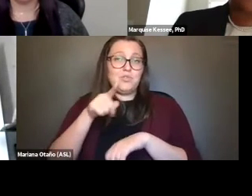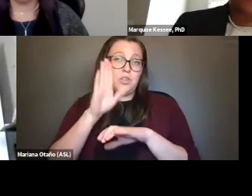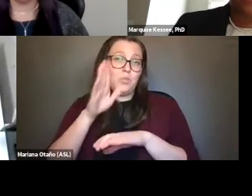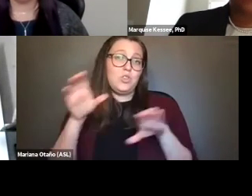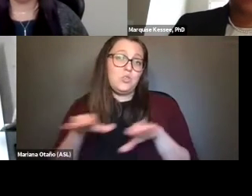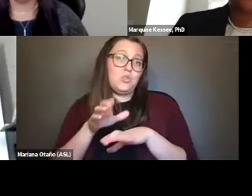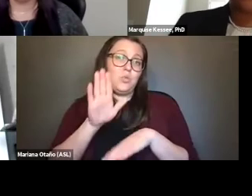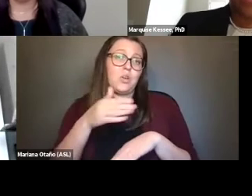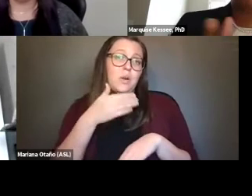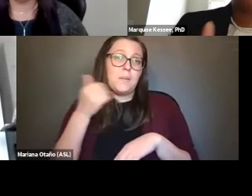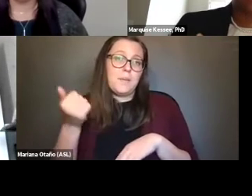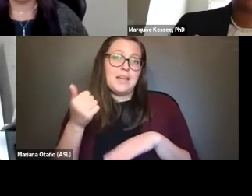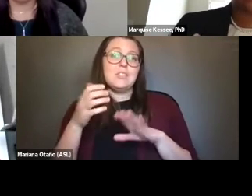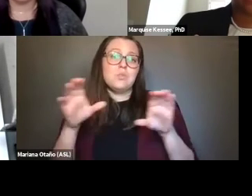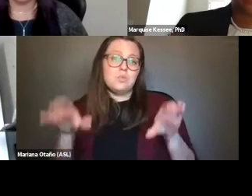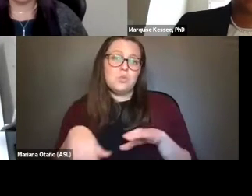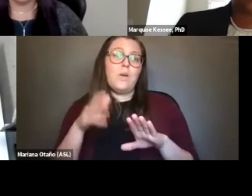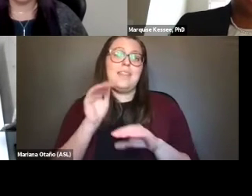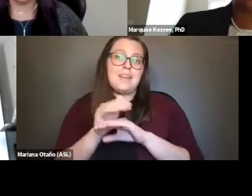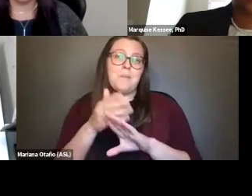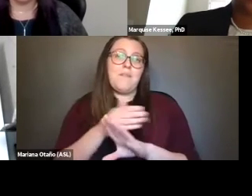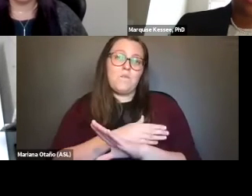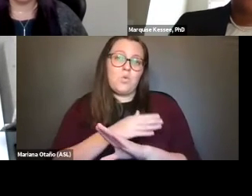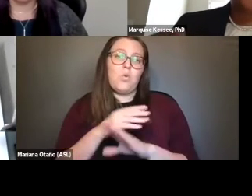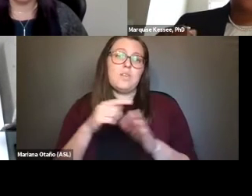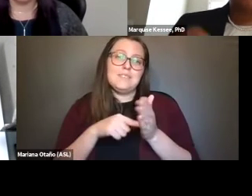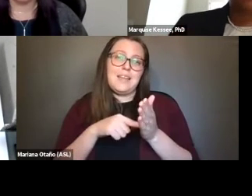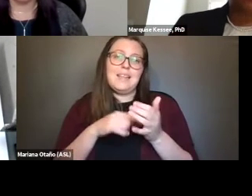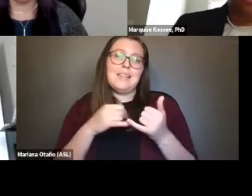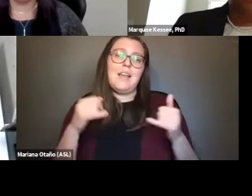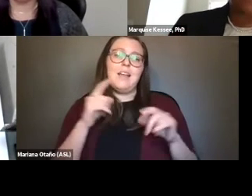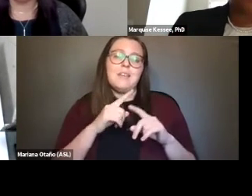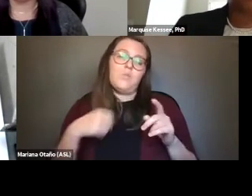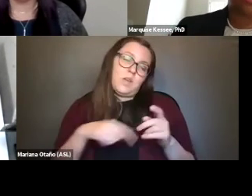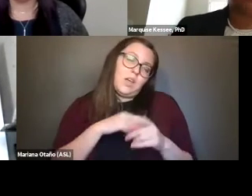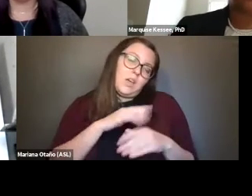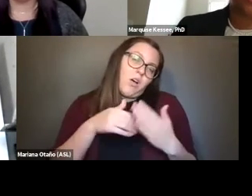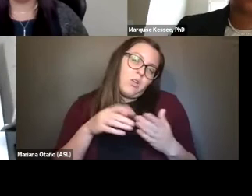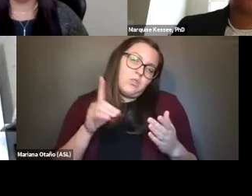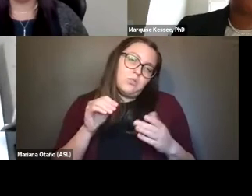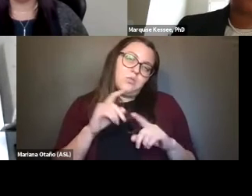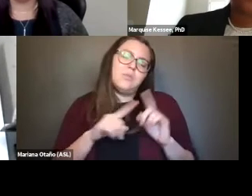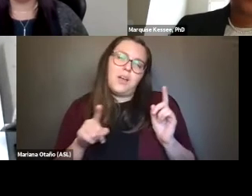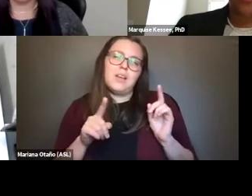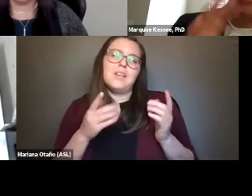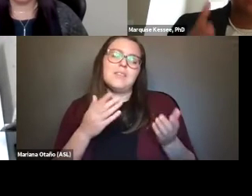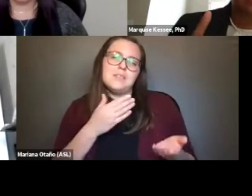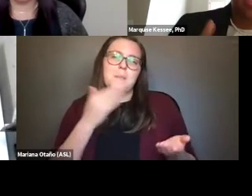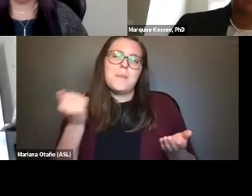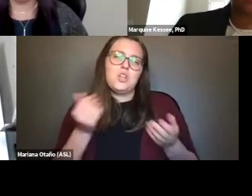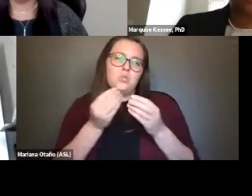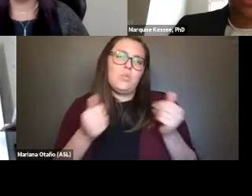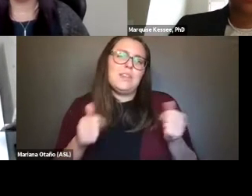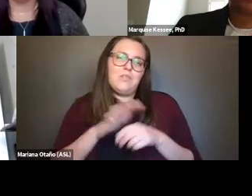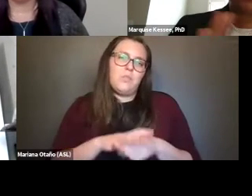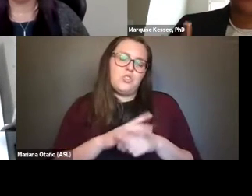get that message the night before the deadline, as we all do. But you know, relieve that pressure on yourself. So I know that's a lot,